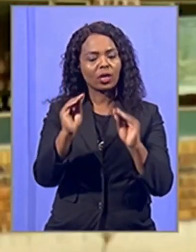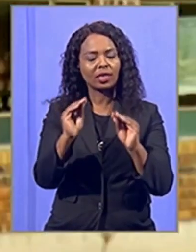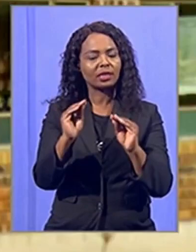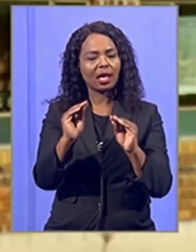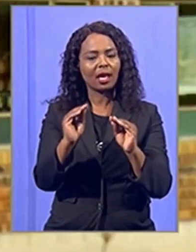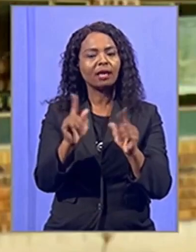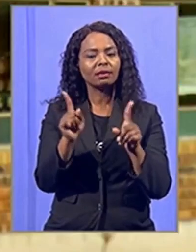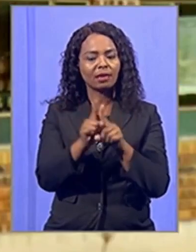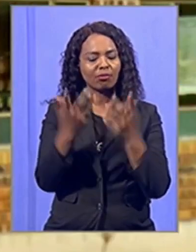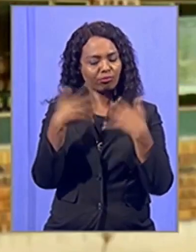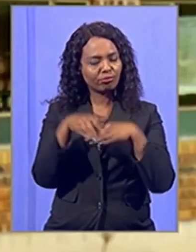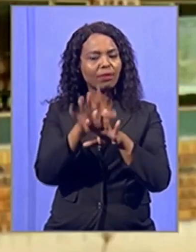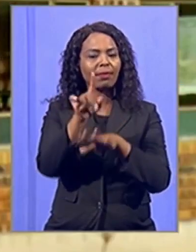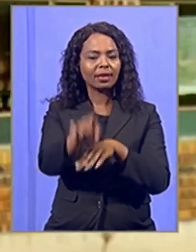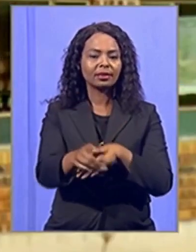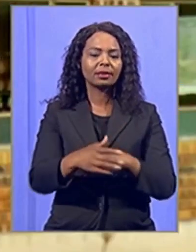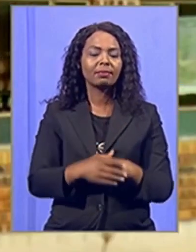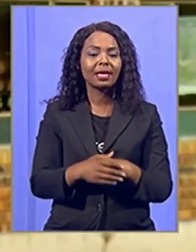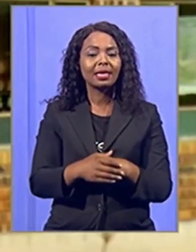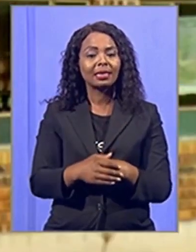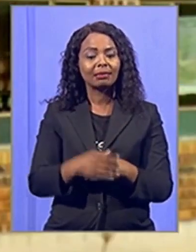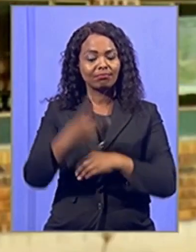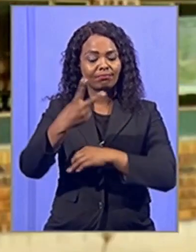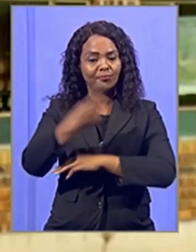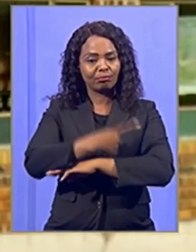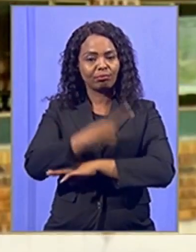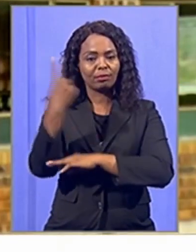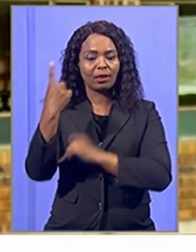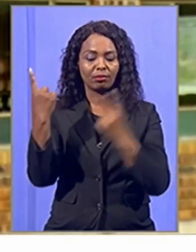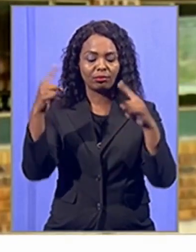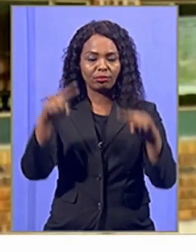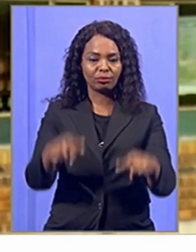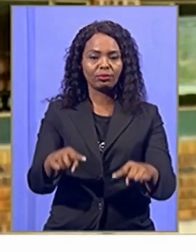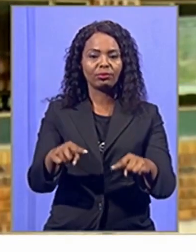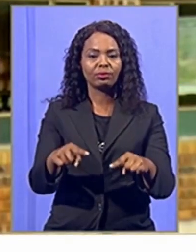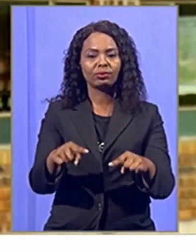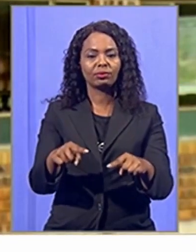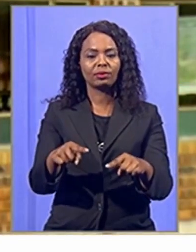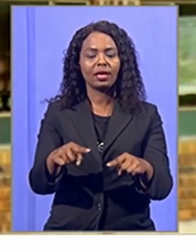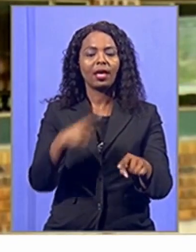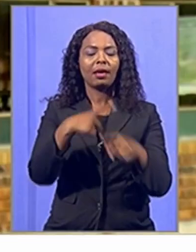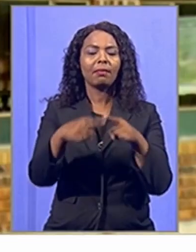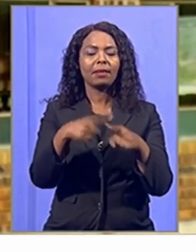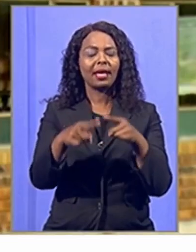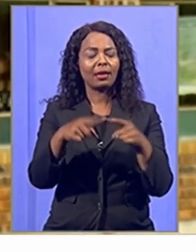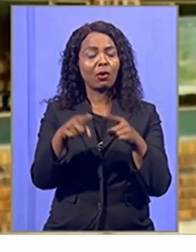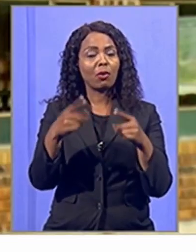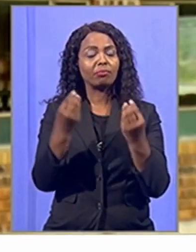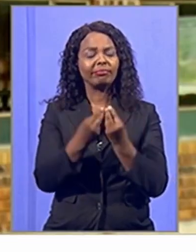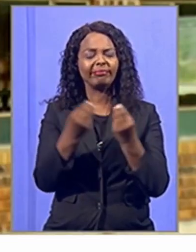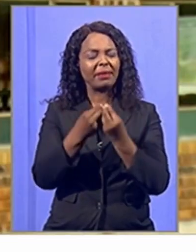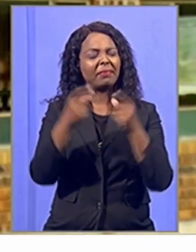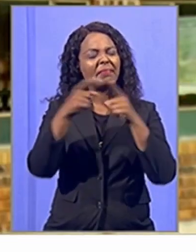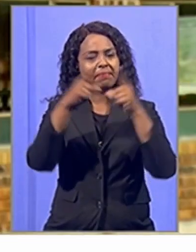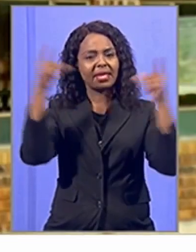This is the second year we came to play, and it's what a big event, I must say.